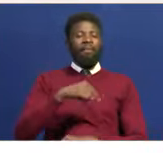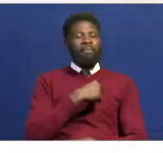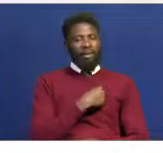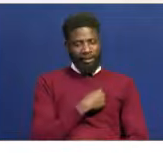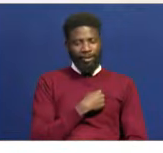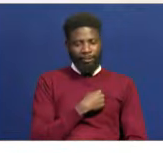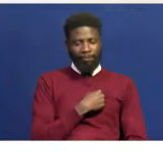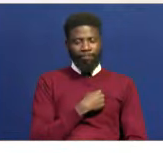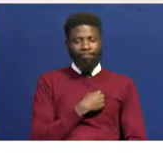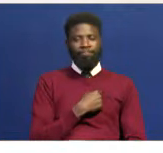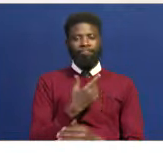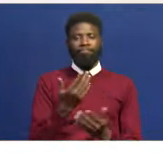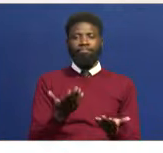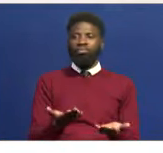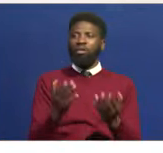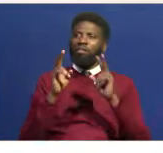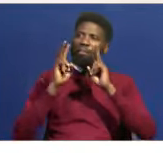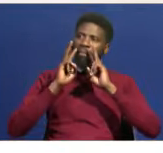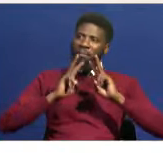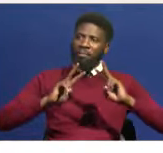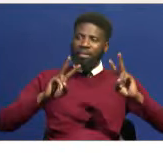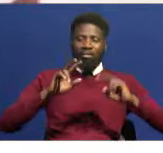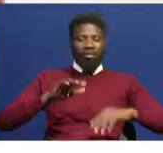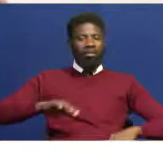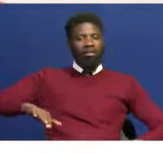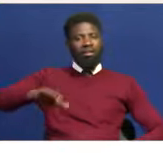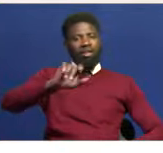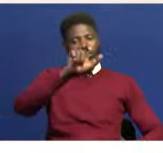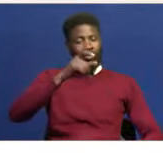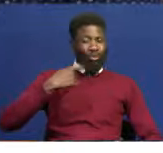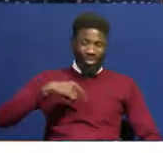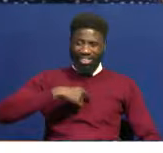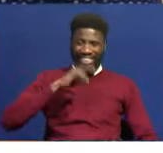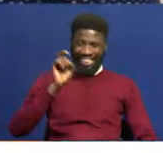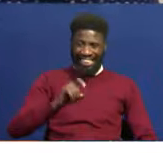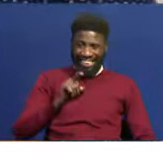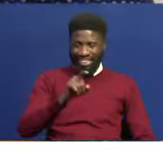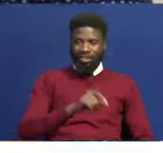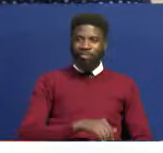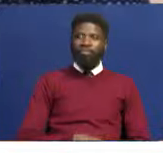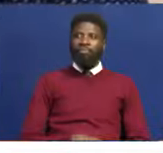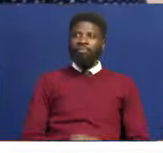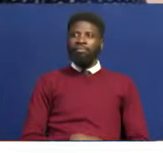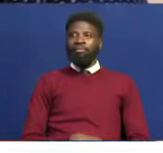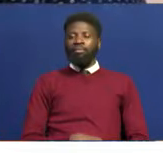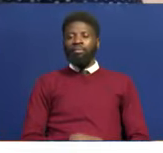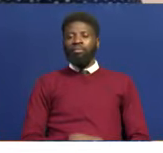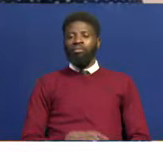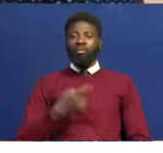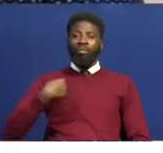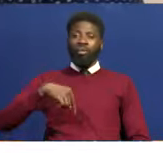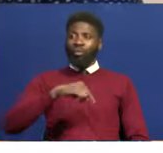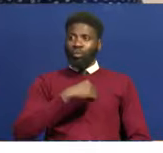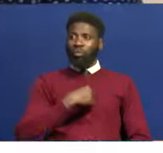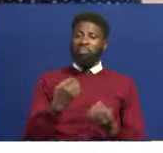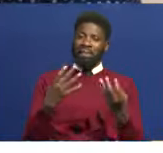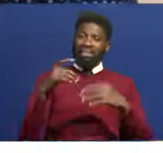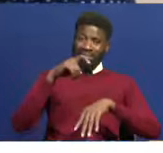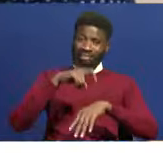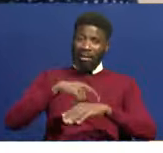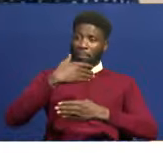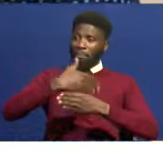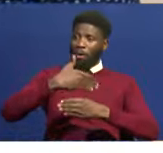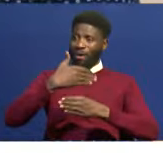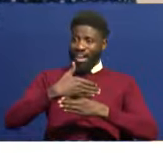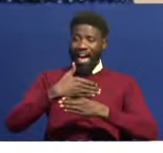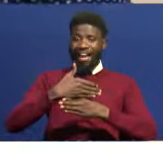some sort of stability in this region, which we need so badly. We do have regular cross-border meetings,